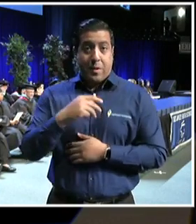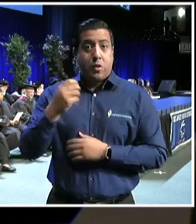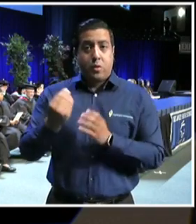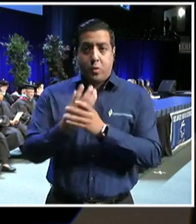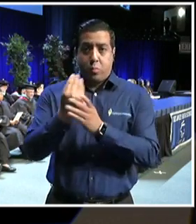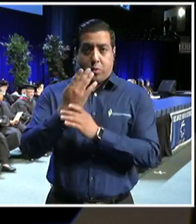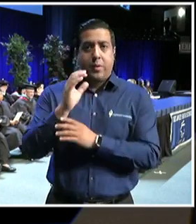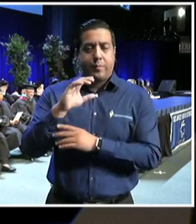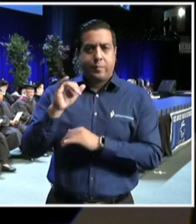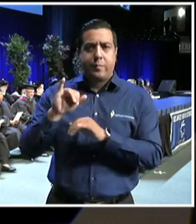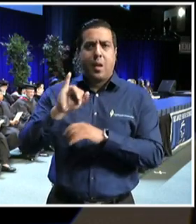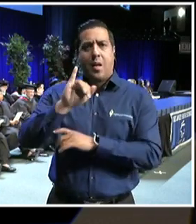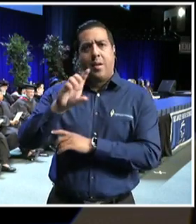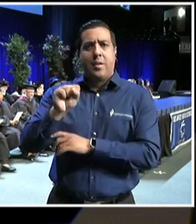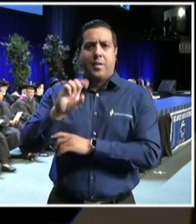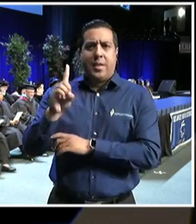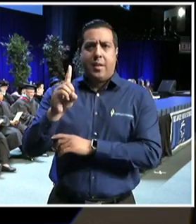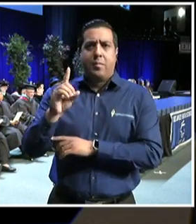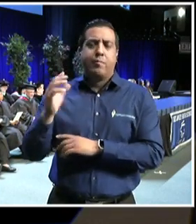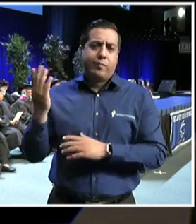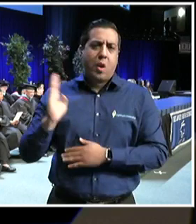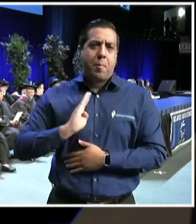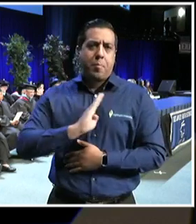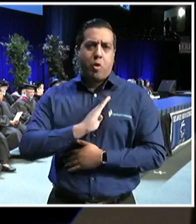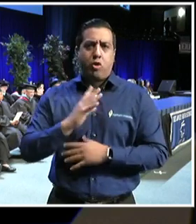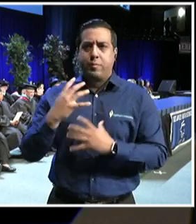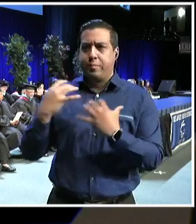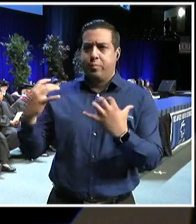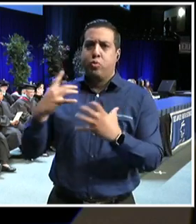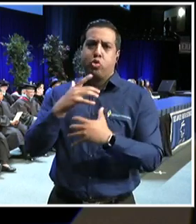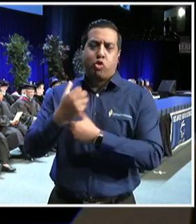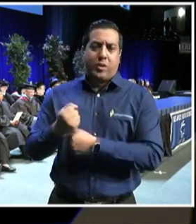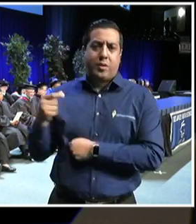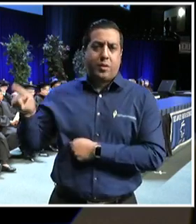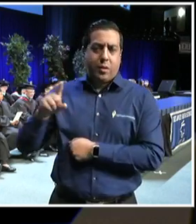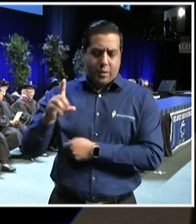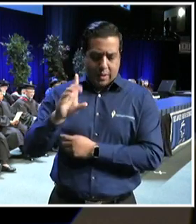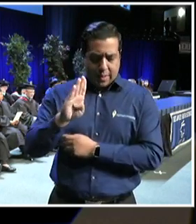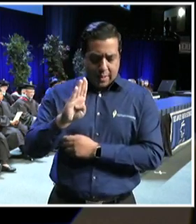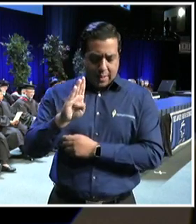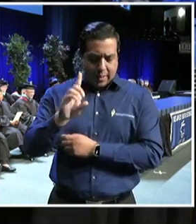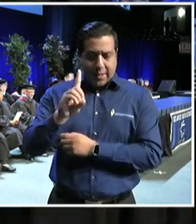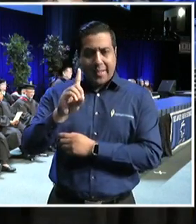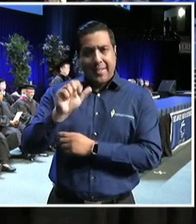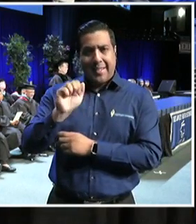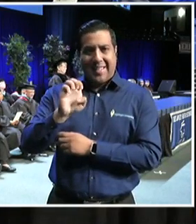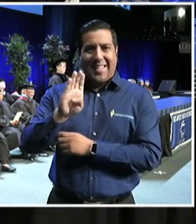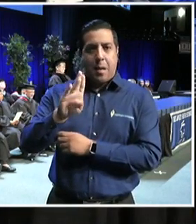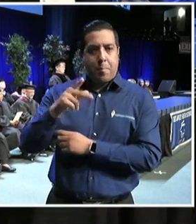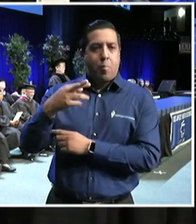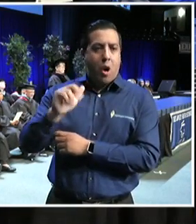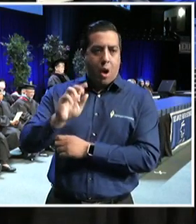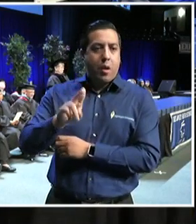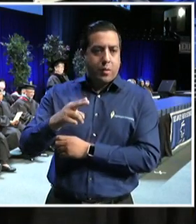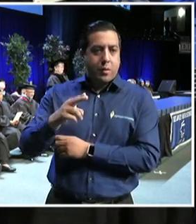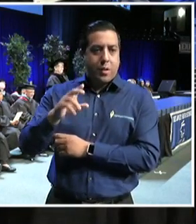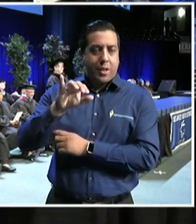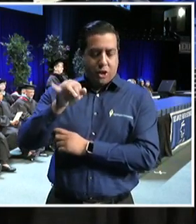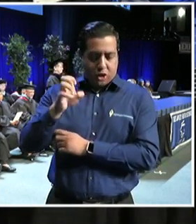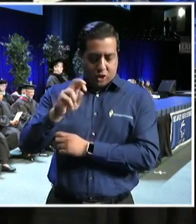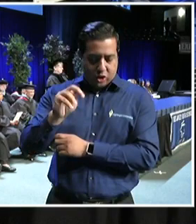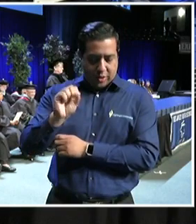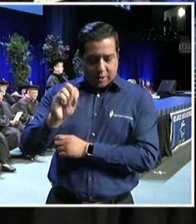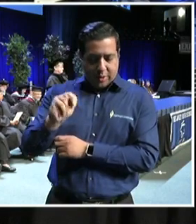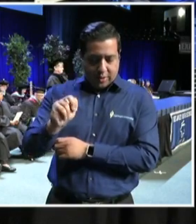Independent School District Board of Trustees, Dr. Deborah Jensen, President and Position 1. Mr.